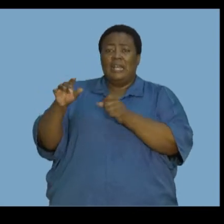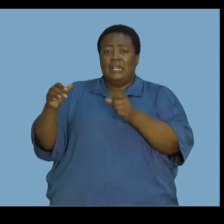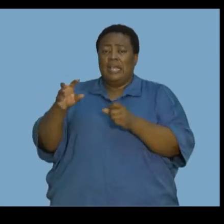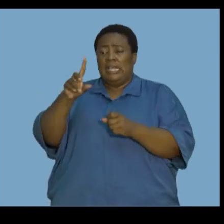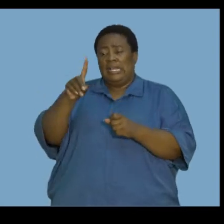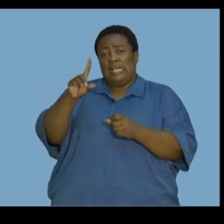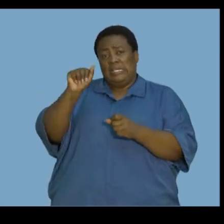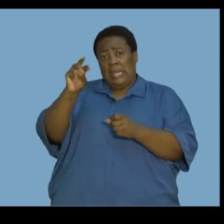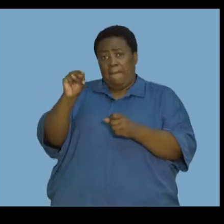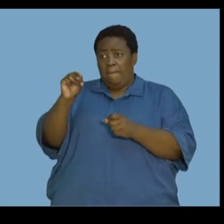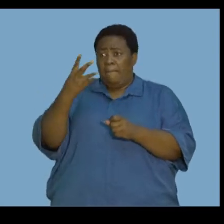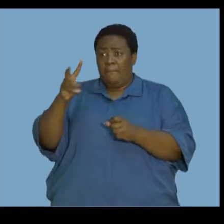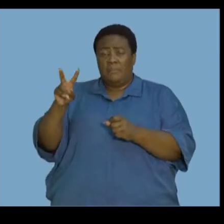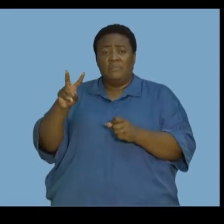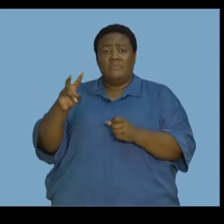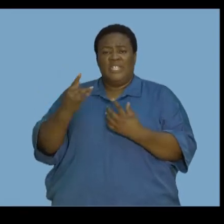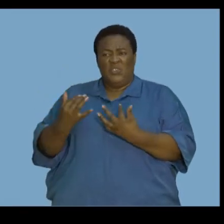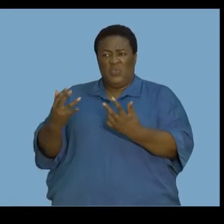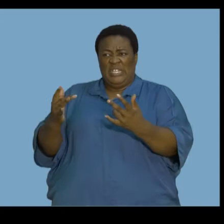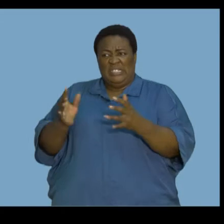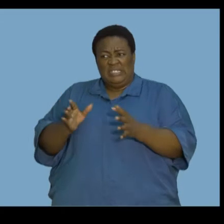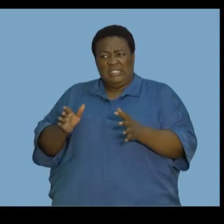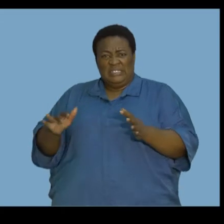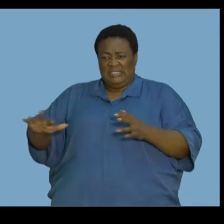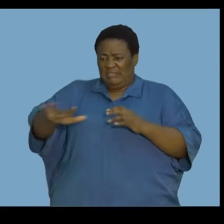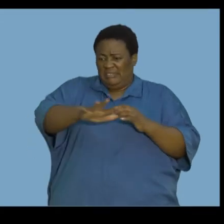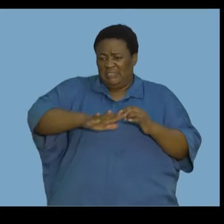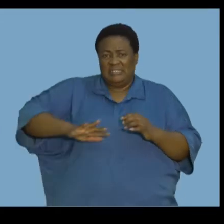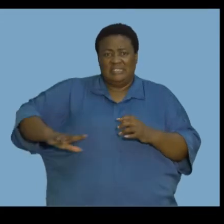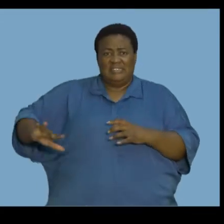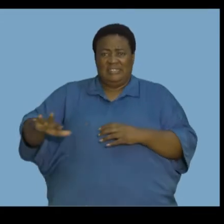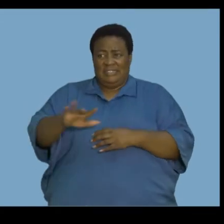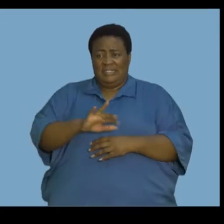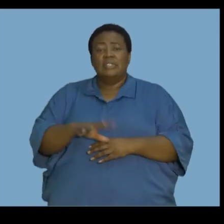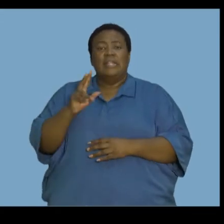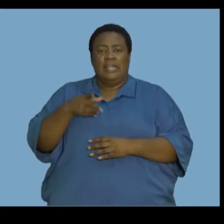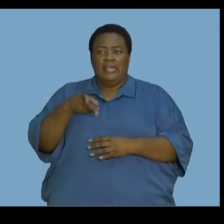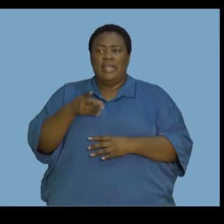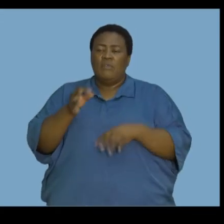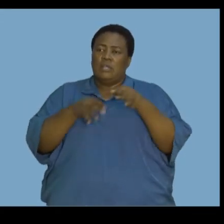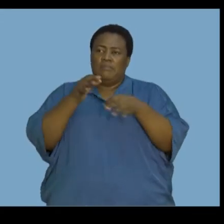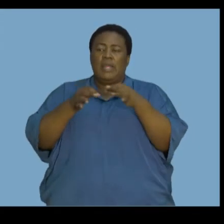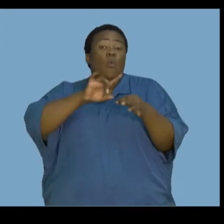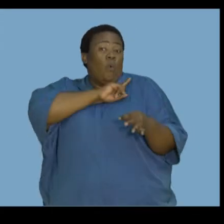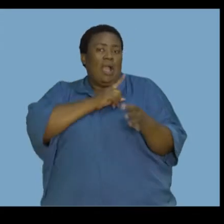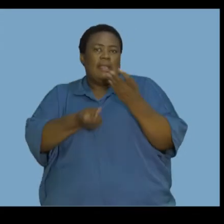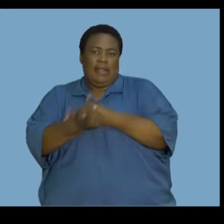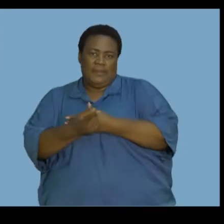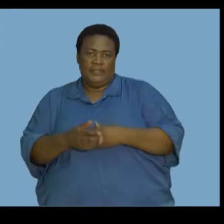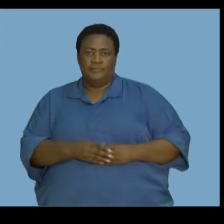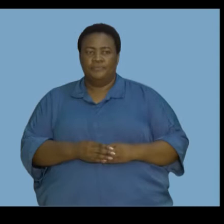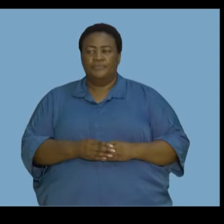Dam, and there you can see the presence of algal blooms in this area. Again, we'll discuss why this happens in the next